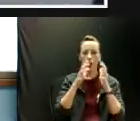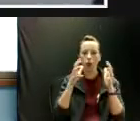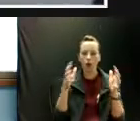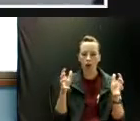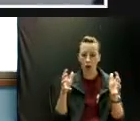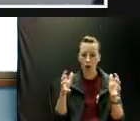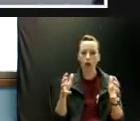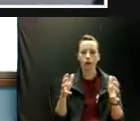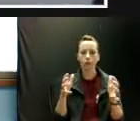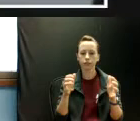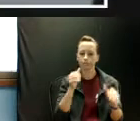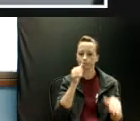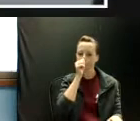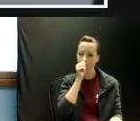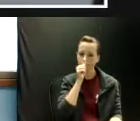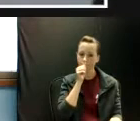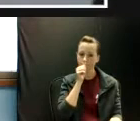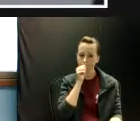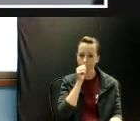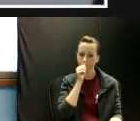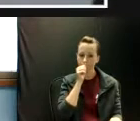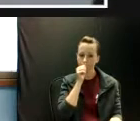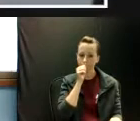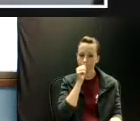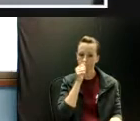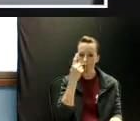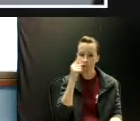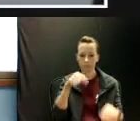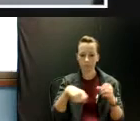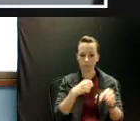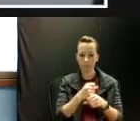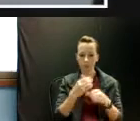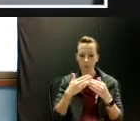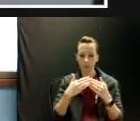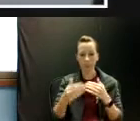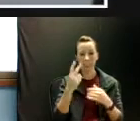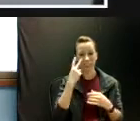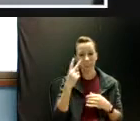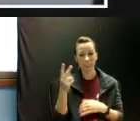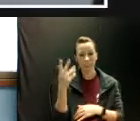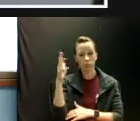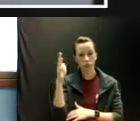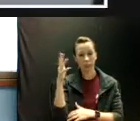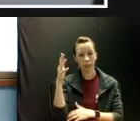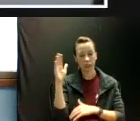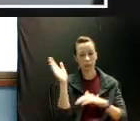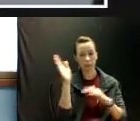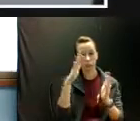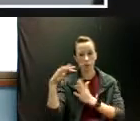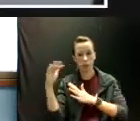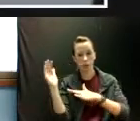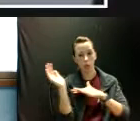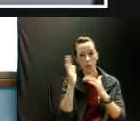to overcome some of the burdens of this year, right? So just like this tree is blowing in the middle of a